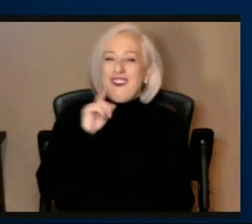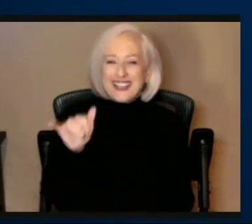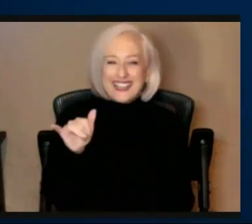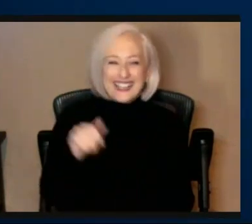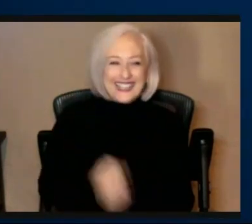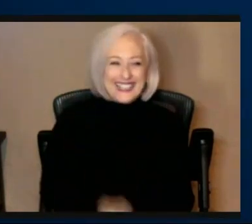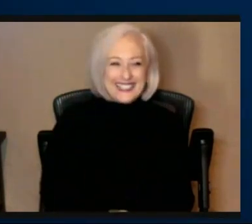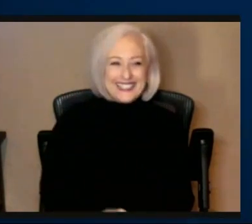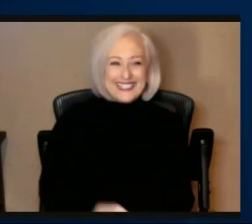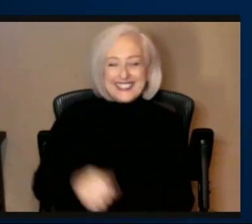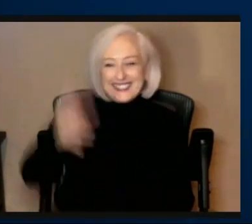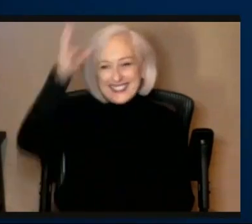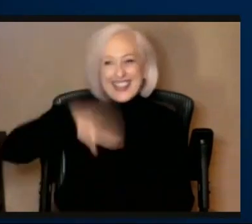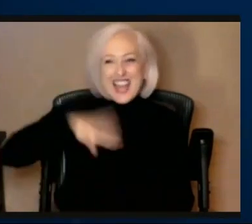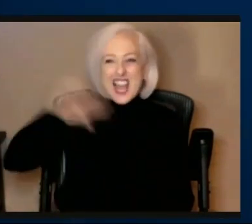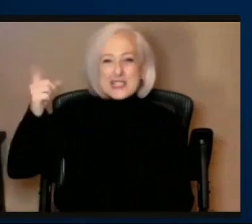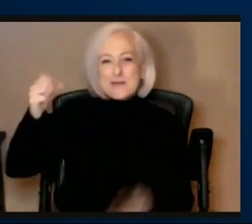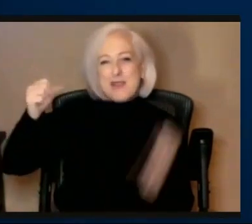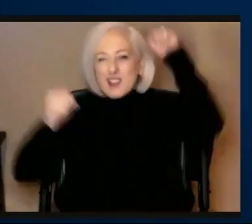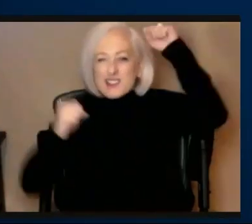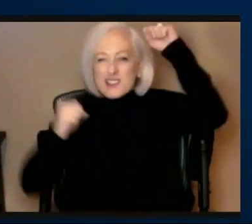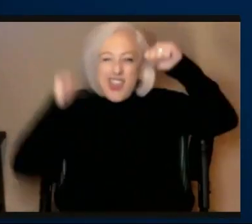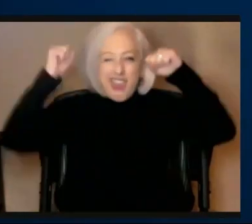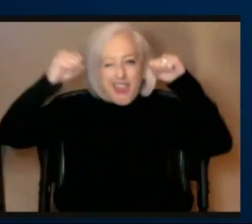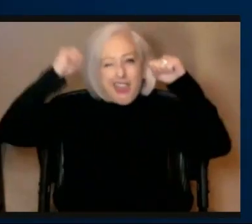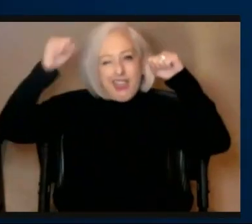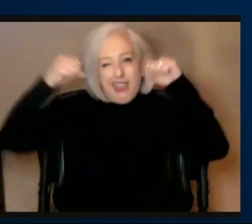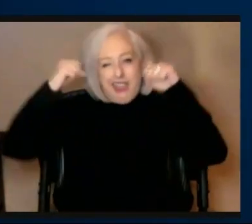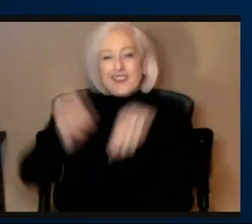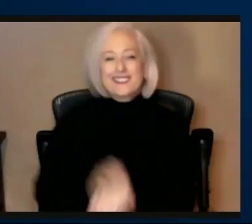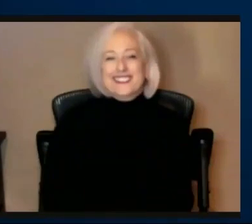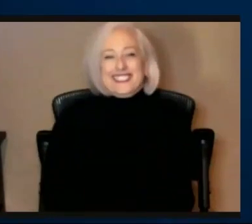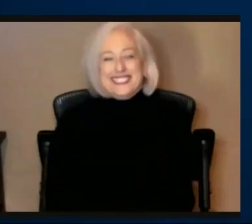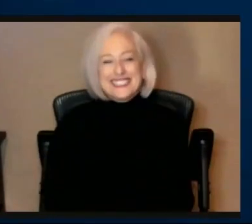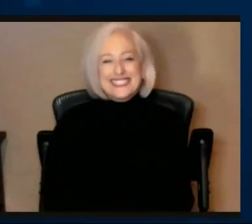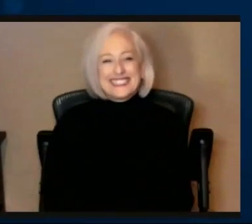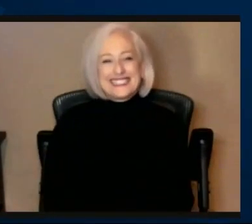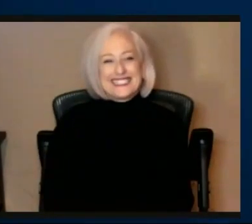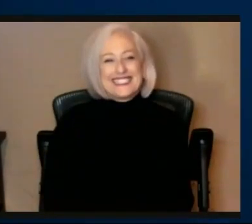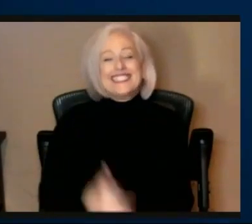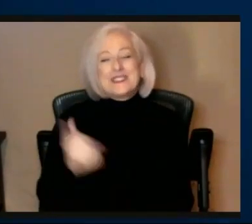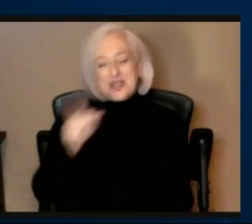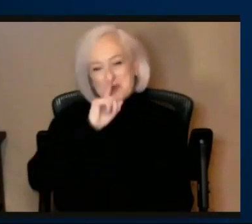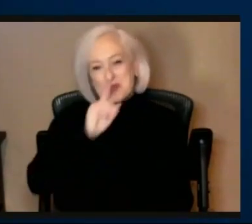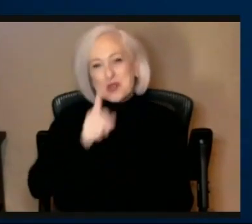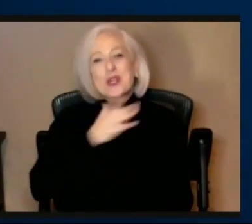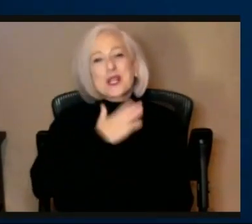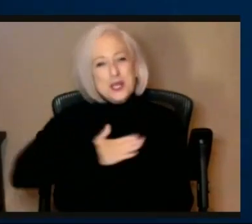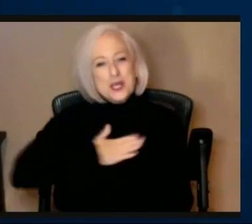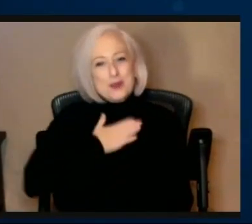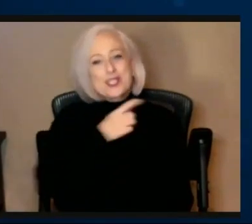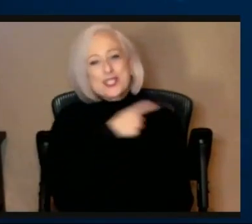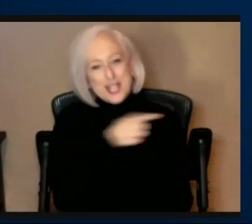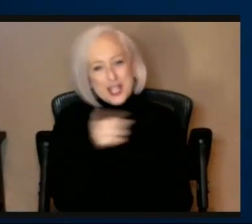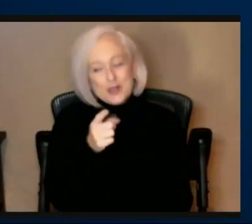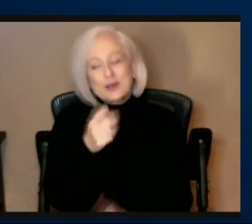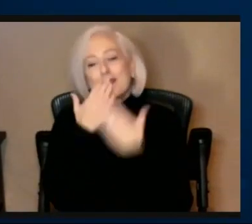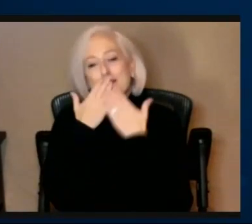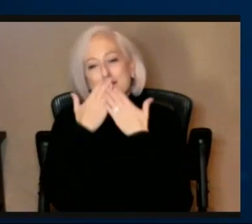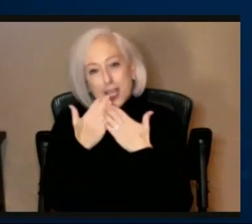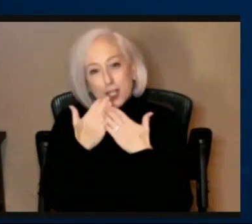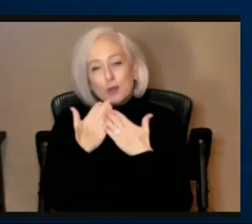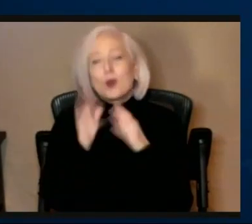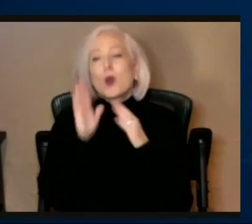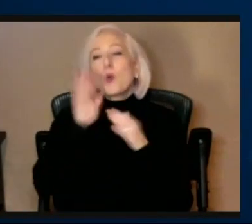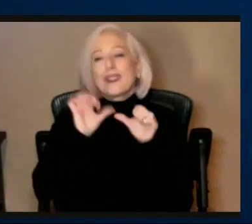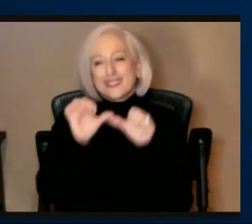were like, "Oh yeah." So. Yeah. Well, we appreciate you. We'll continue to take care of you. We'll continue